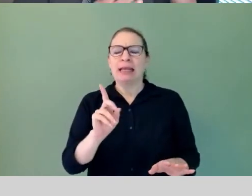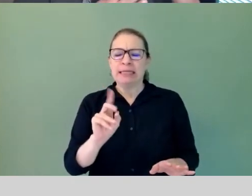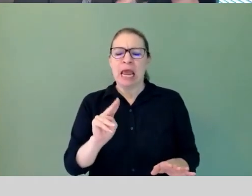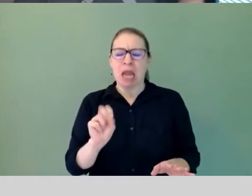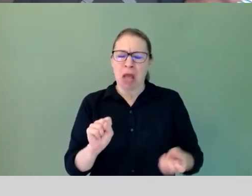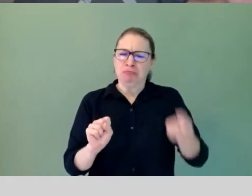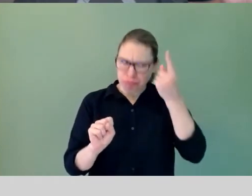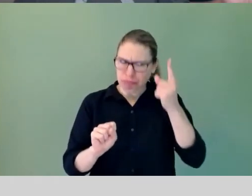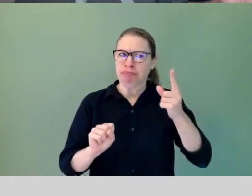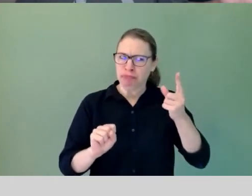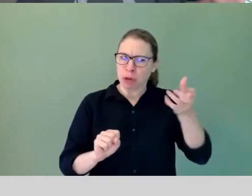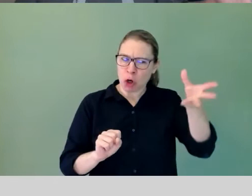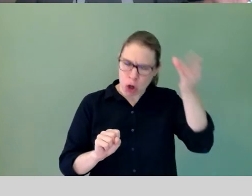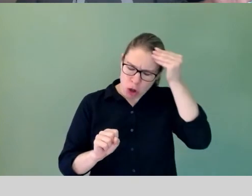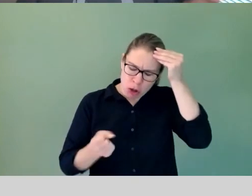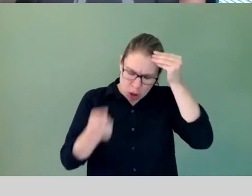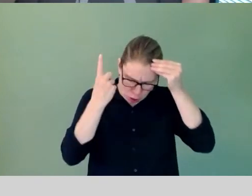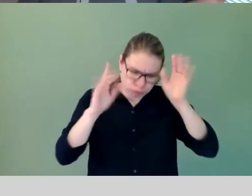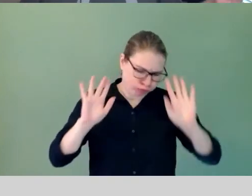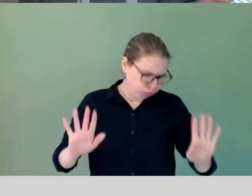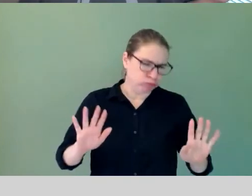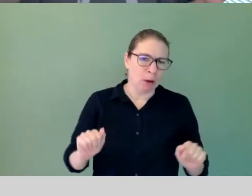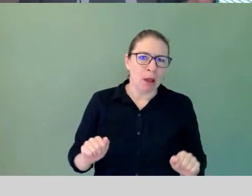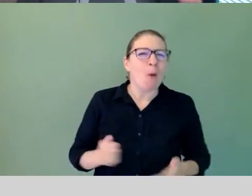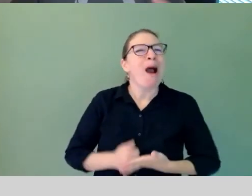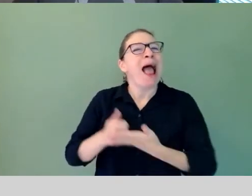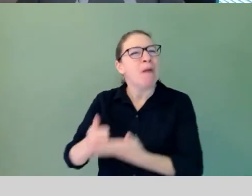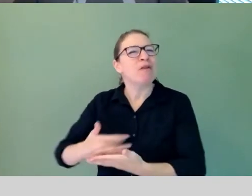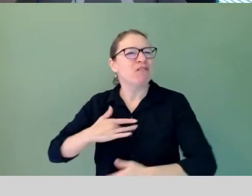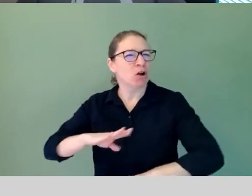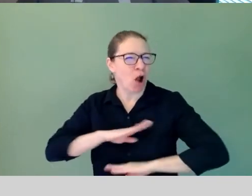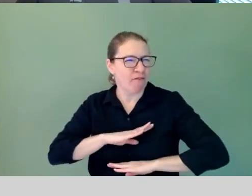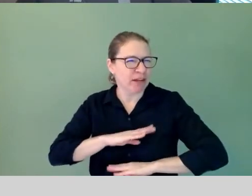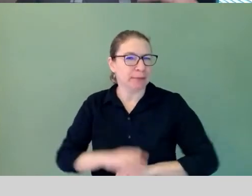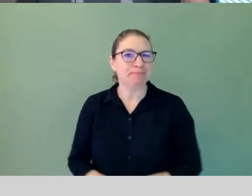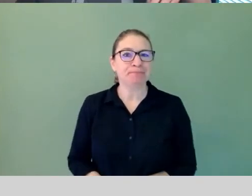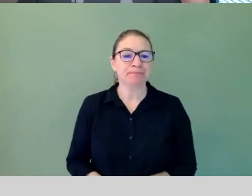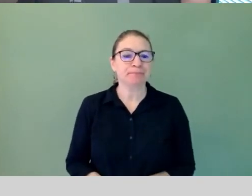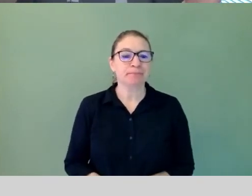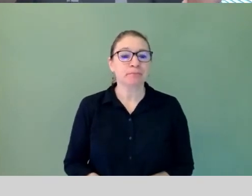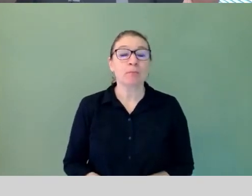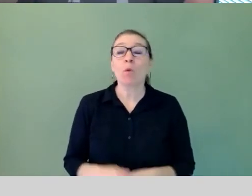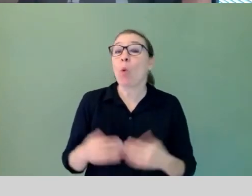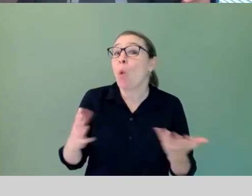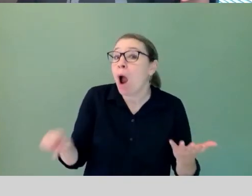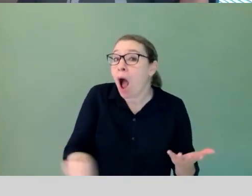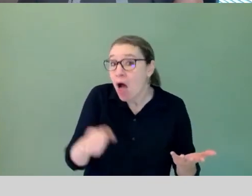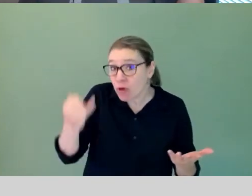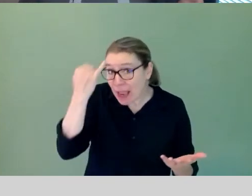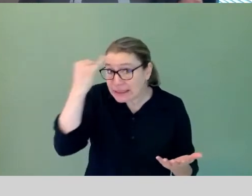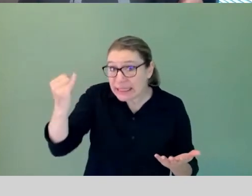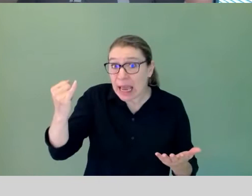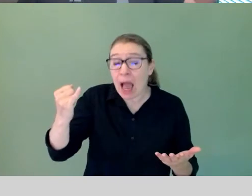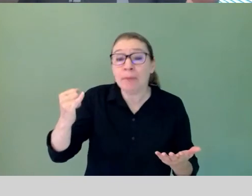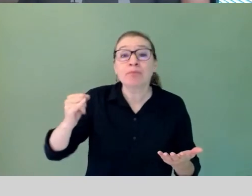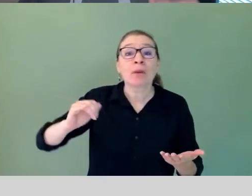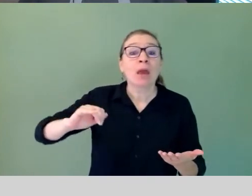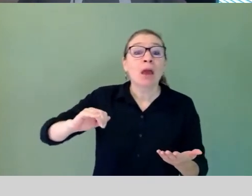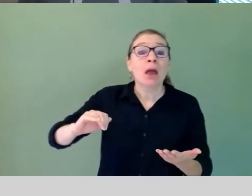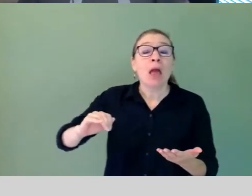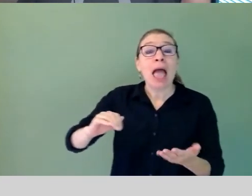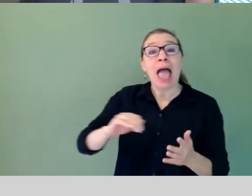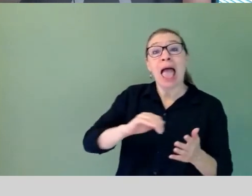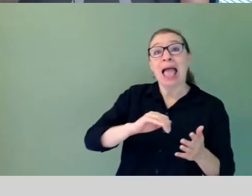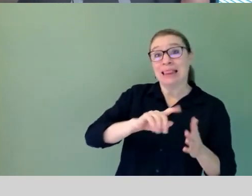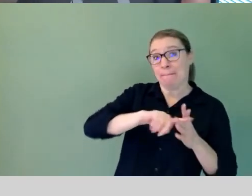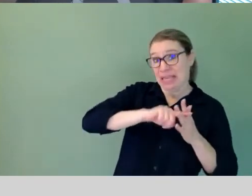means, and we're going to use this for the rest of our tutorial. It's great. Or you can define all acronyms used in the tutorial at the beginning or the